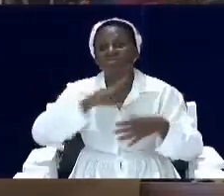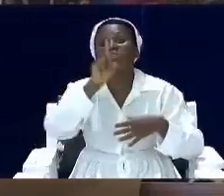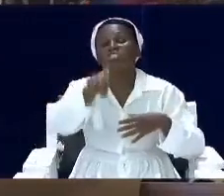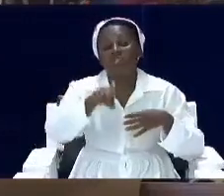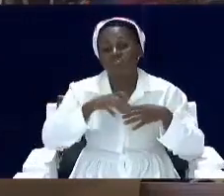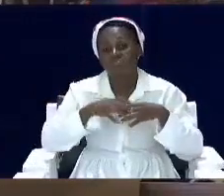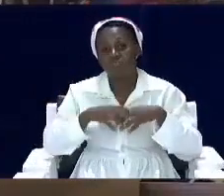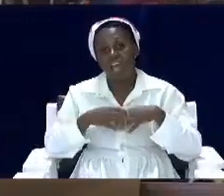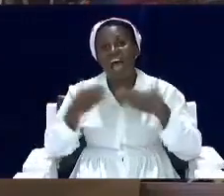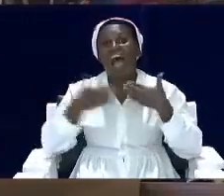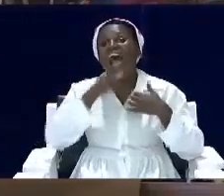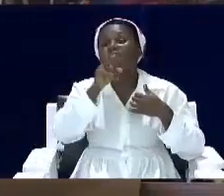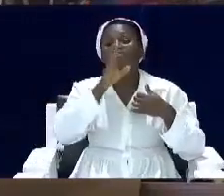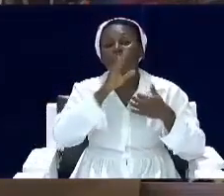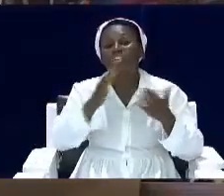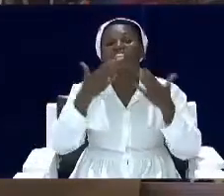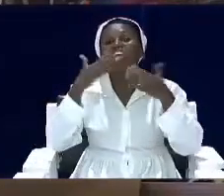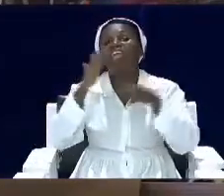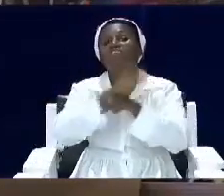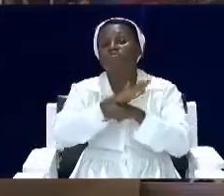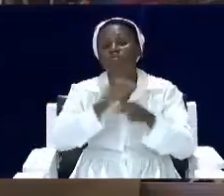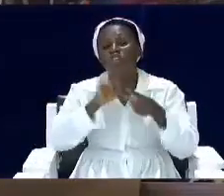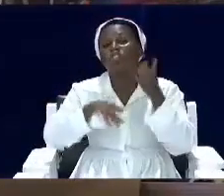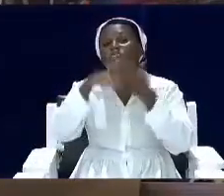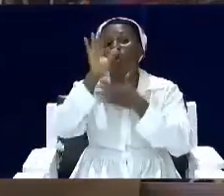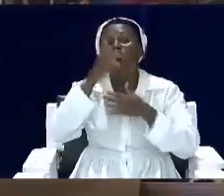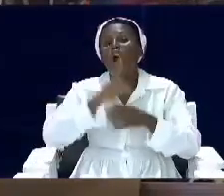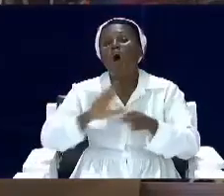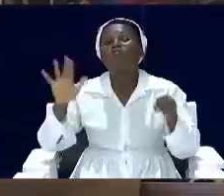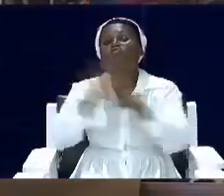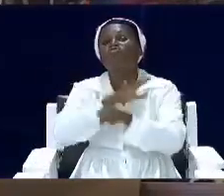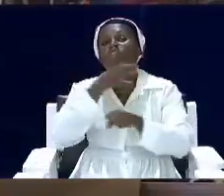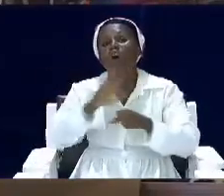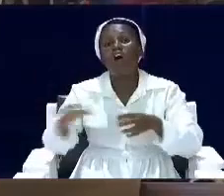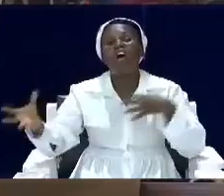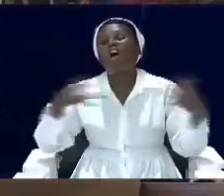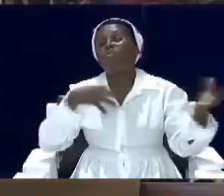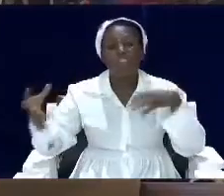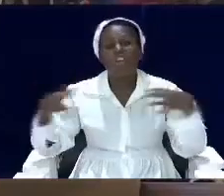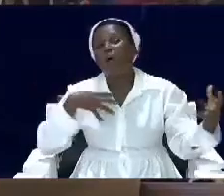Have you been thankful to God? Or you have been full of complaints?